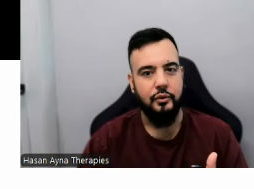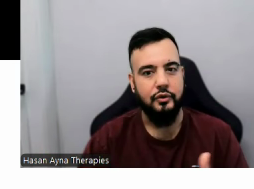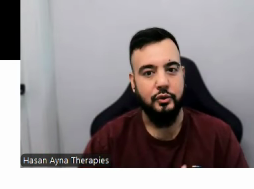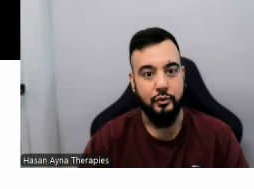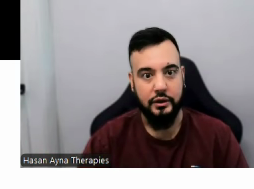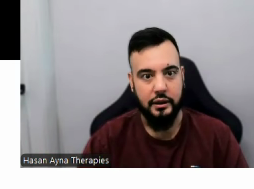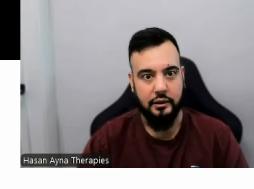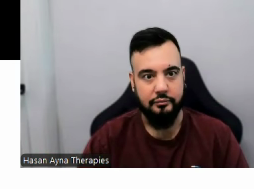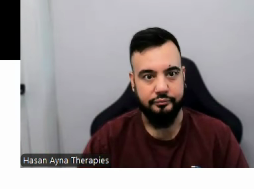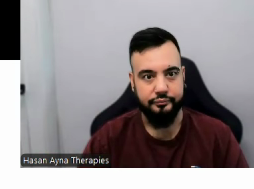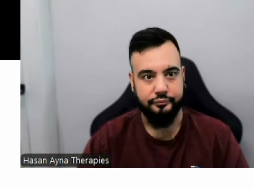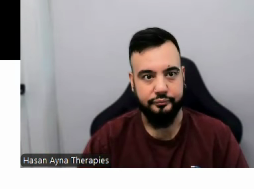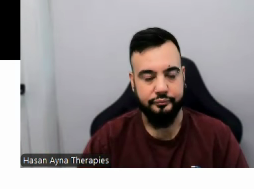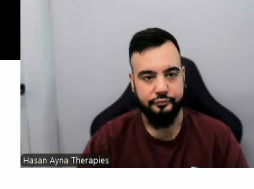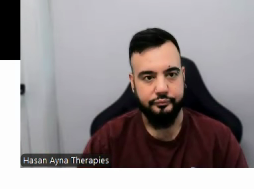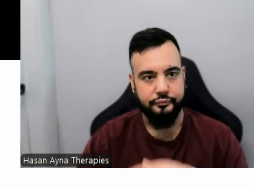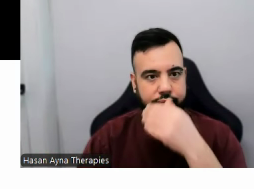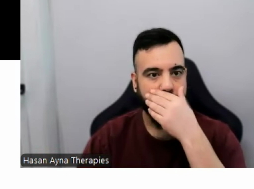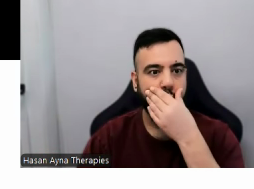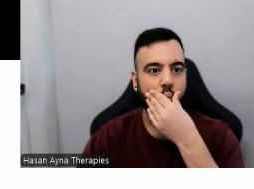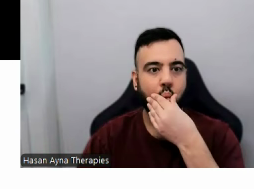to your storytelling.